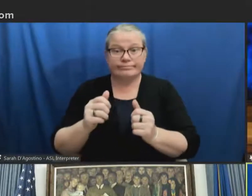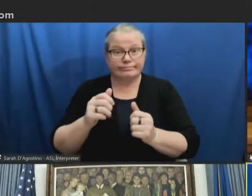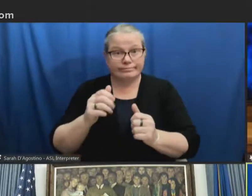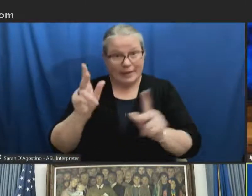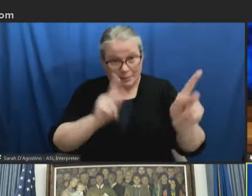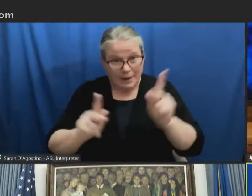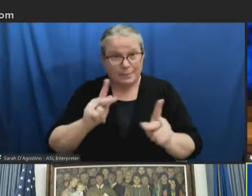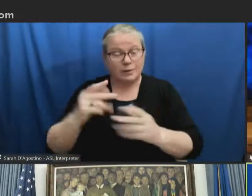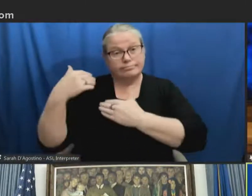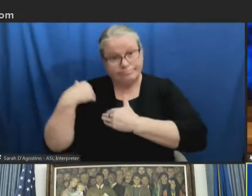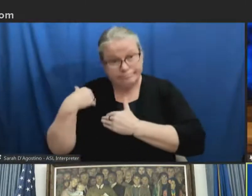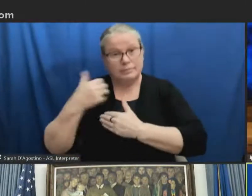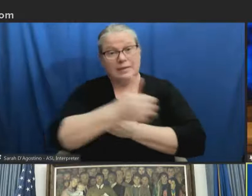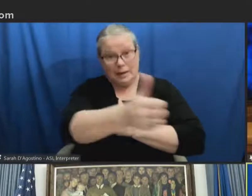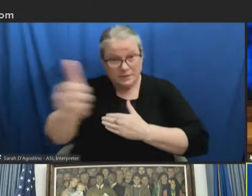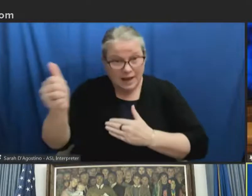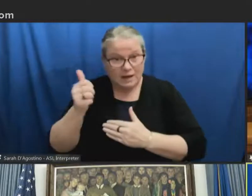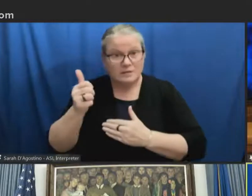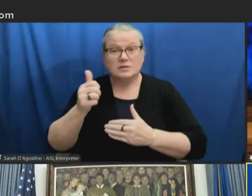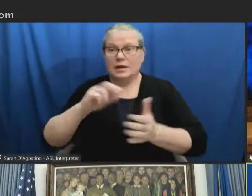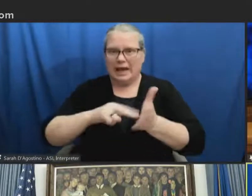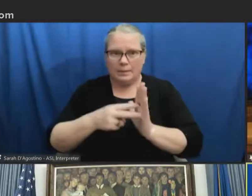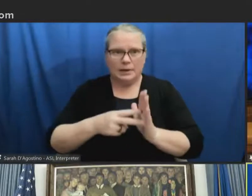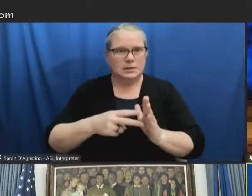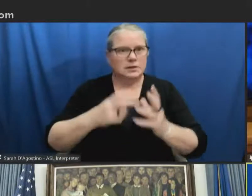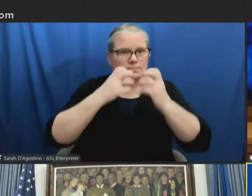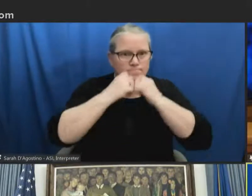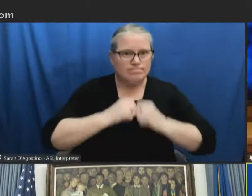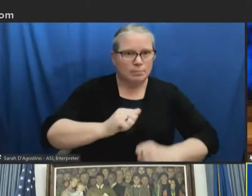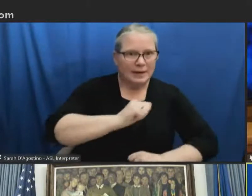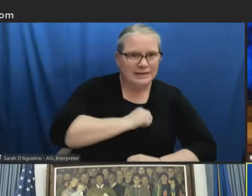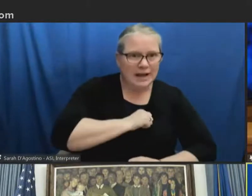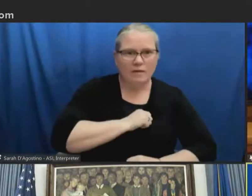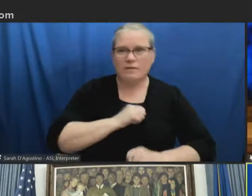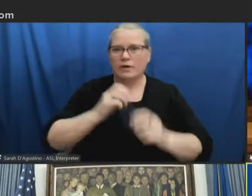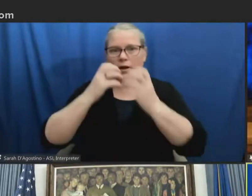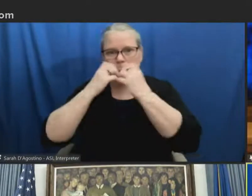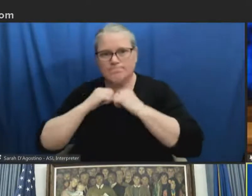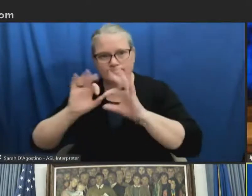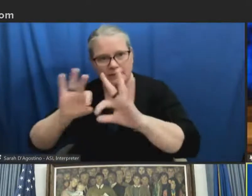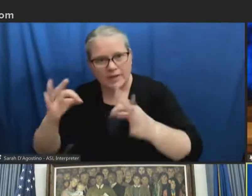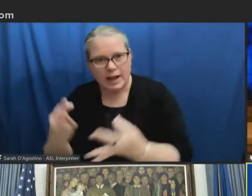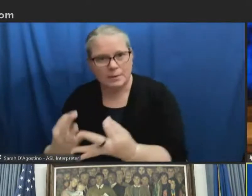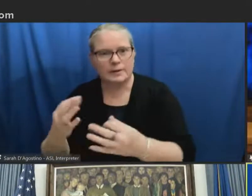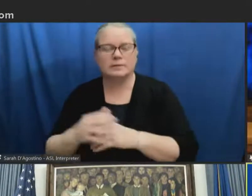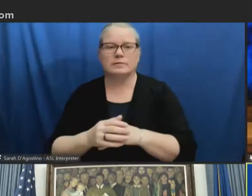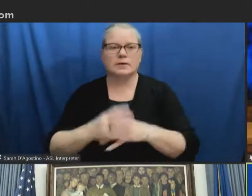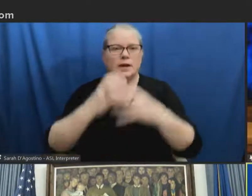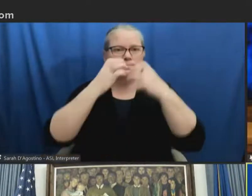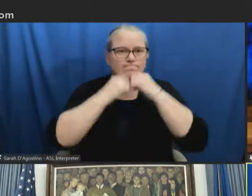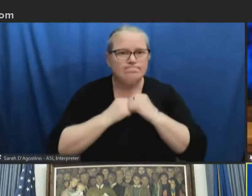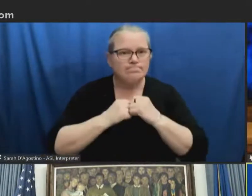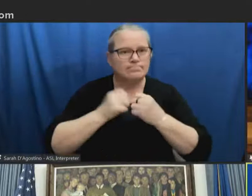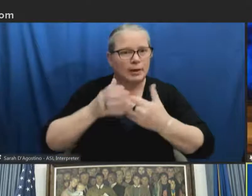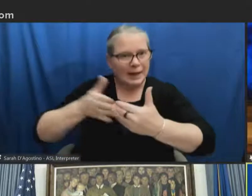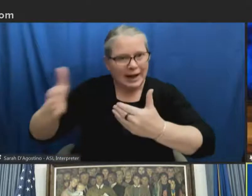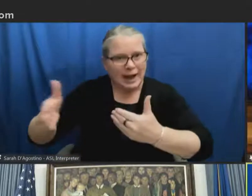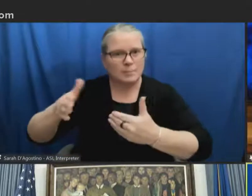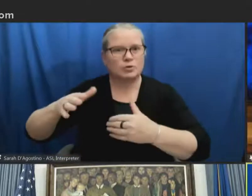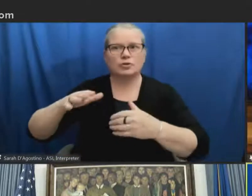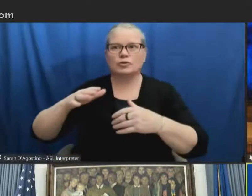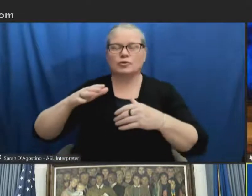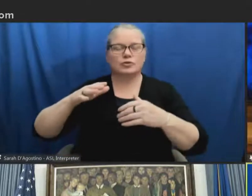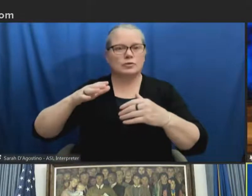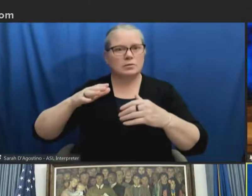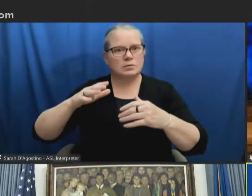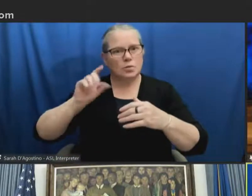and that includes caring for ourselves, our family, our neighbors, and those in our community and those that are most vulnerable, because there's certain things that those